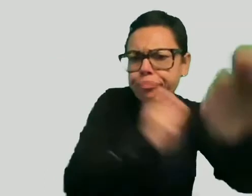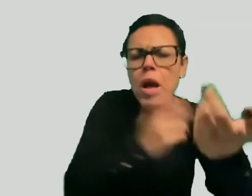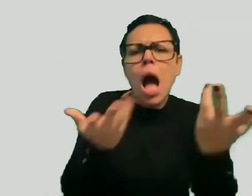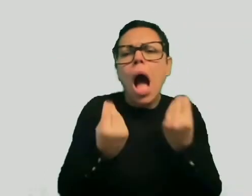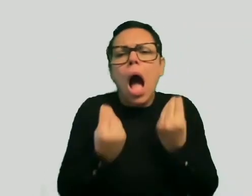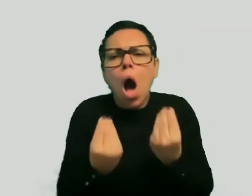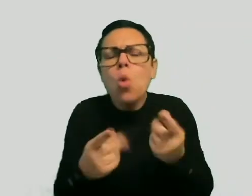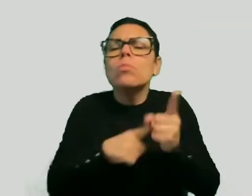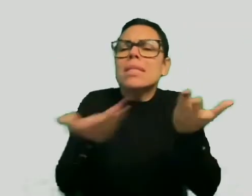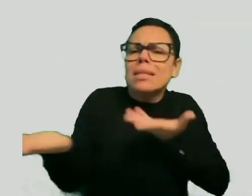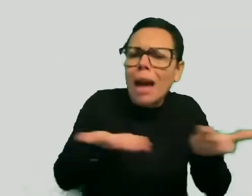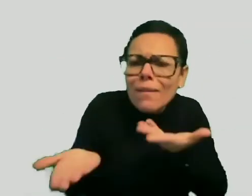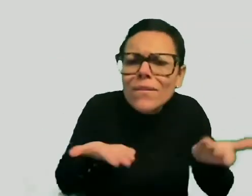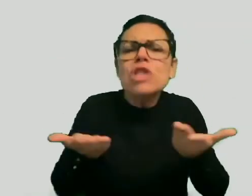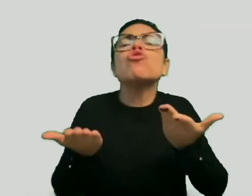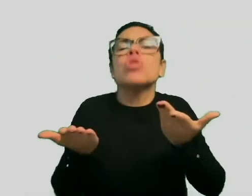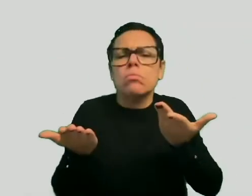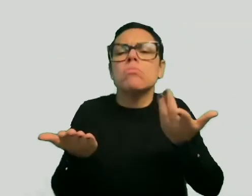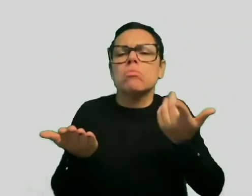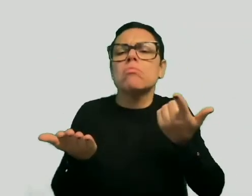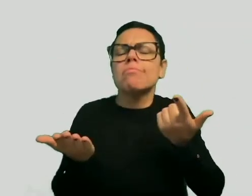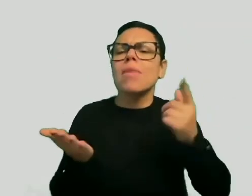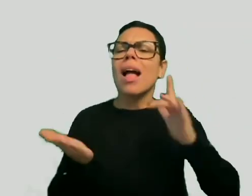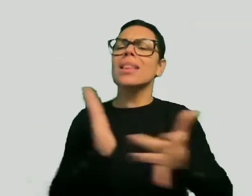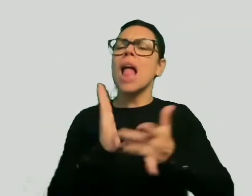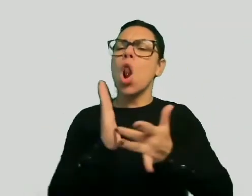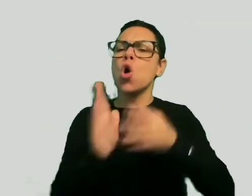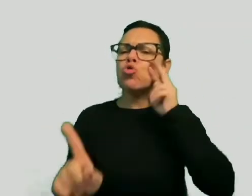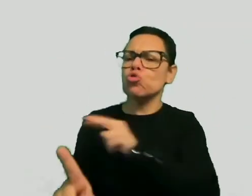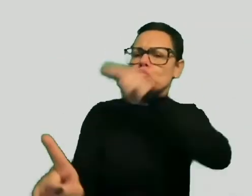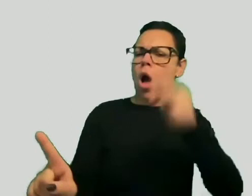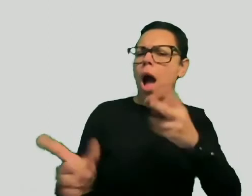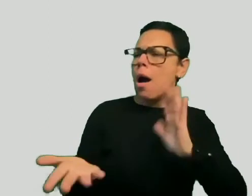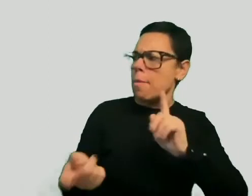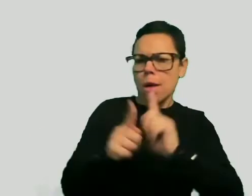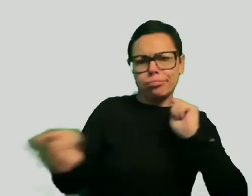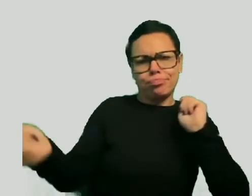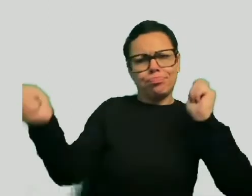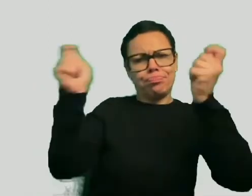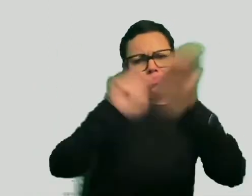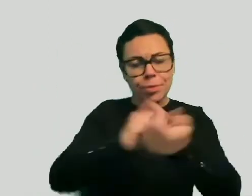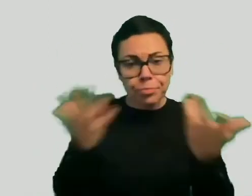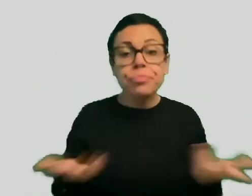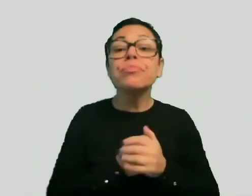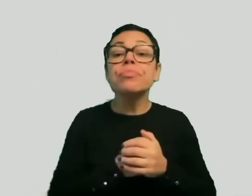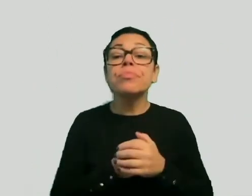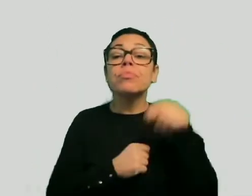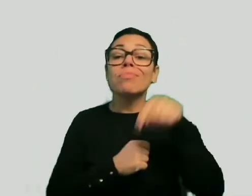group. How important is the topic of